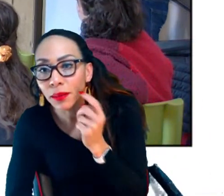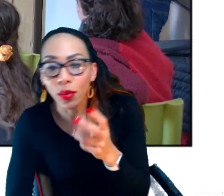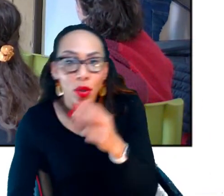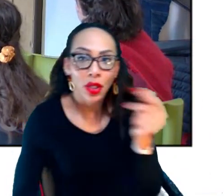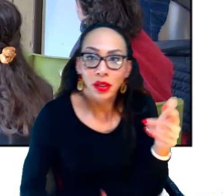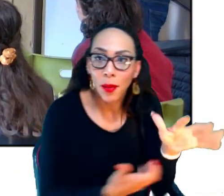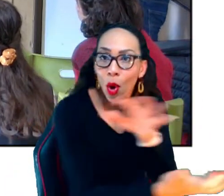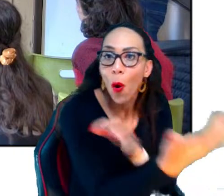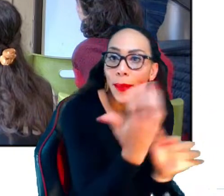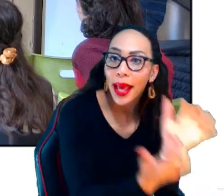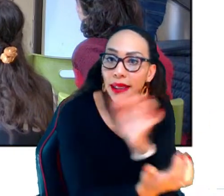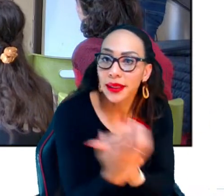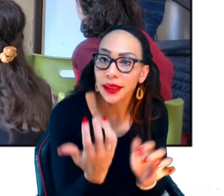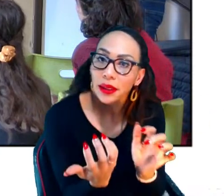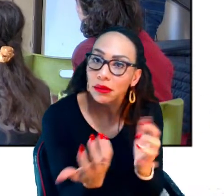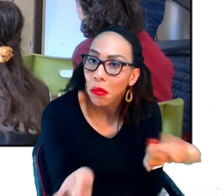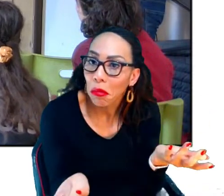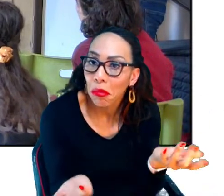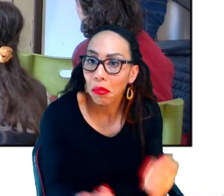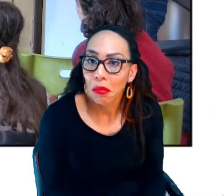occurred because